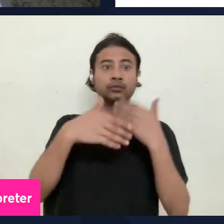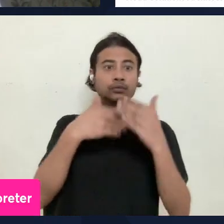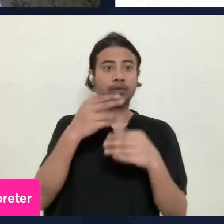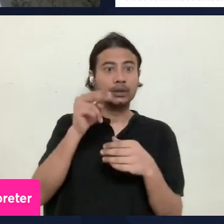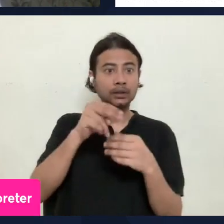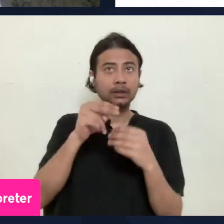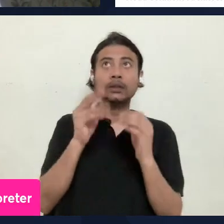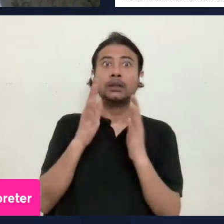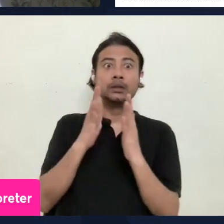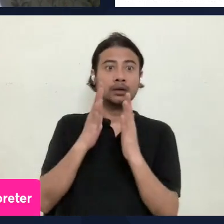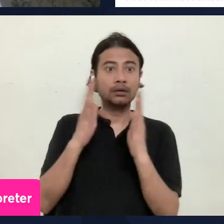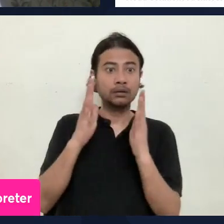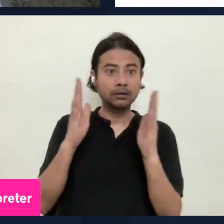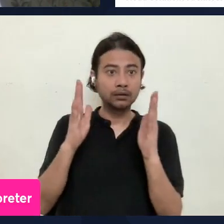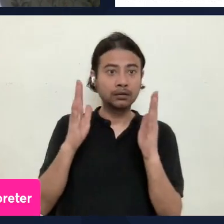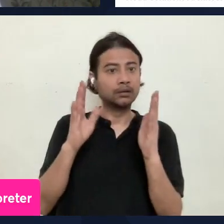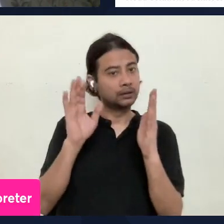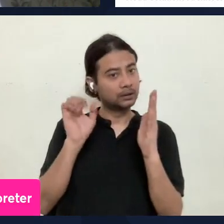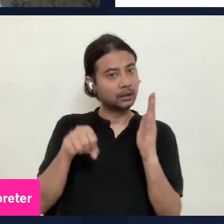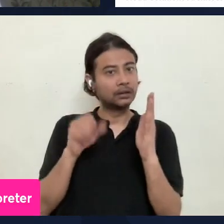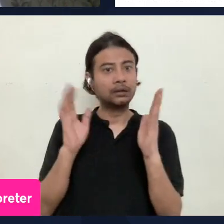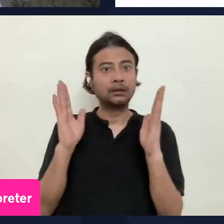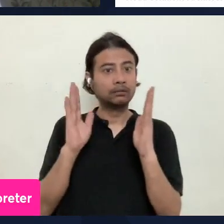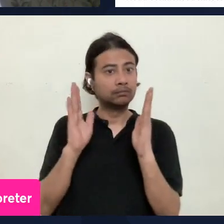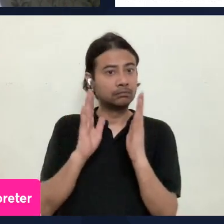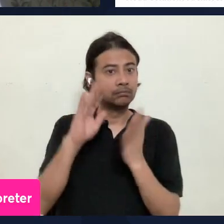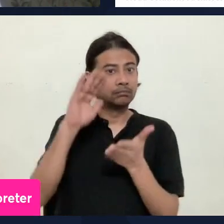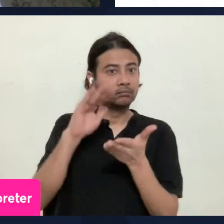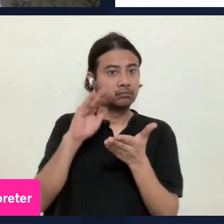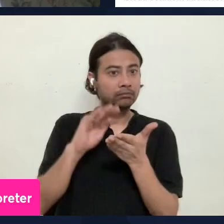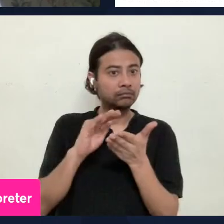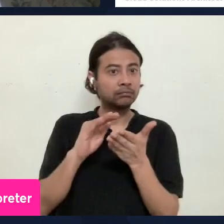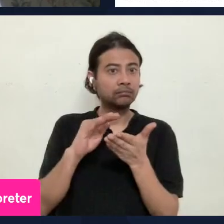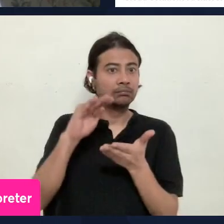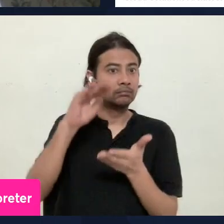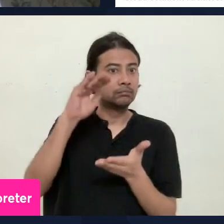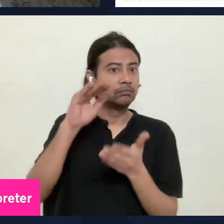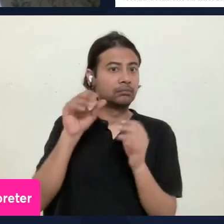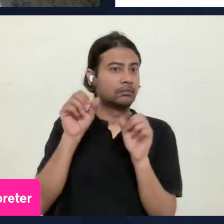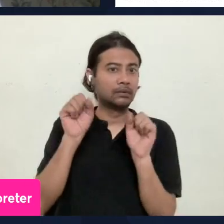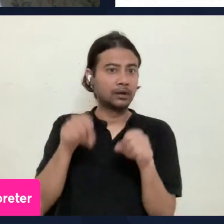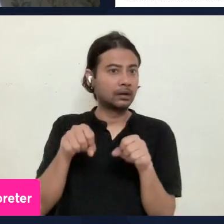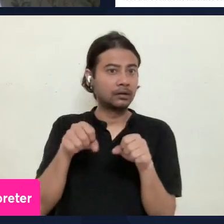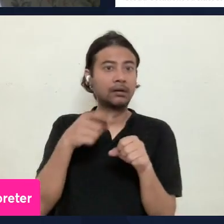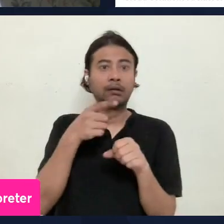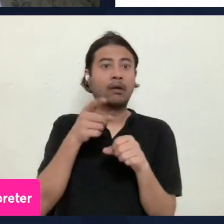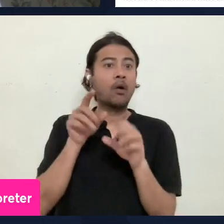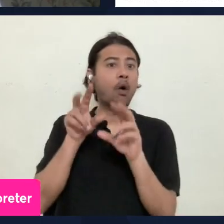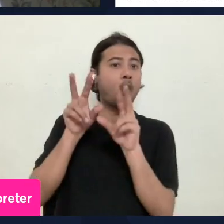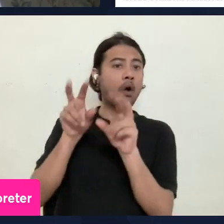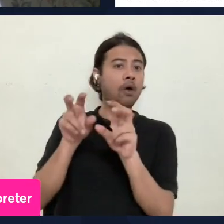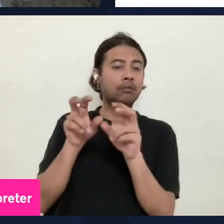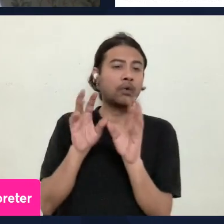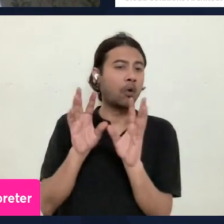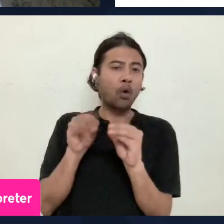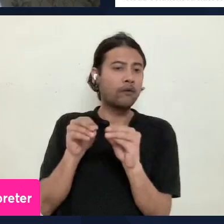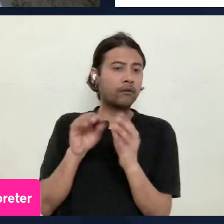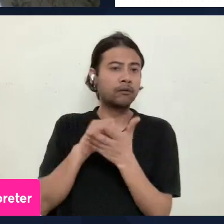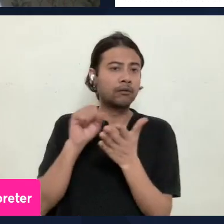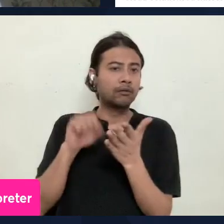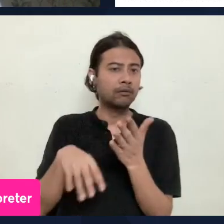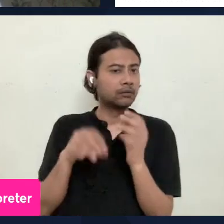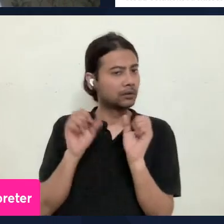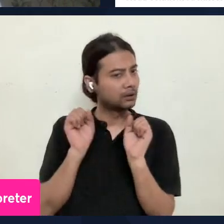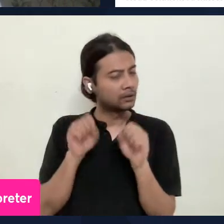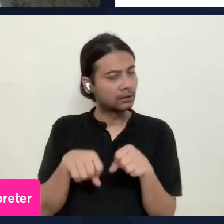it down. You can turn it off if you wish. So that was on the cost side of things. But on the operational side of things,